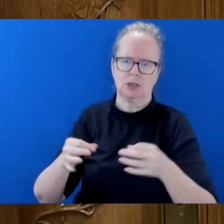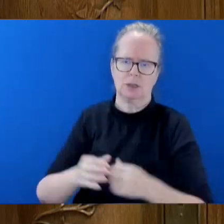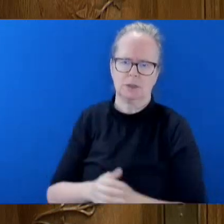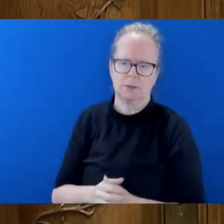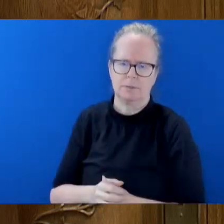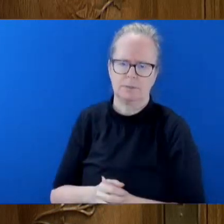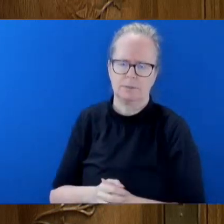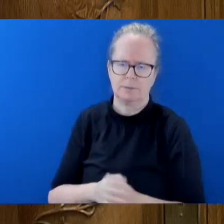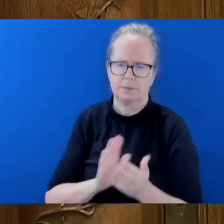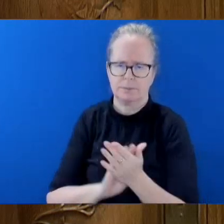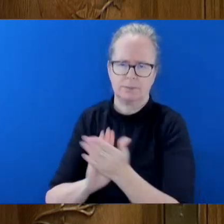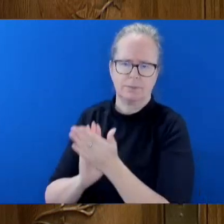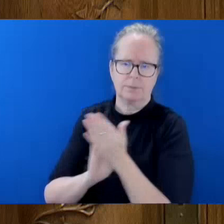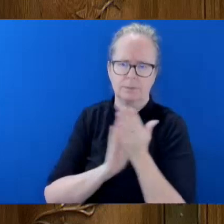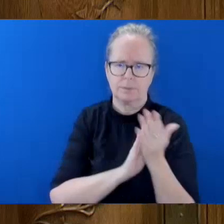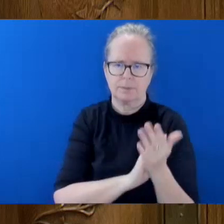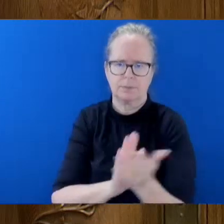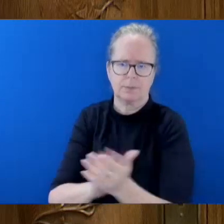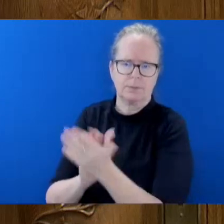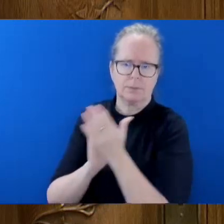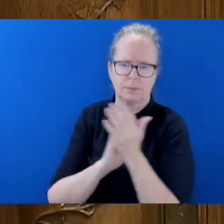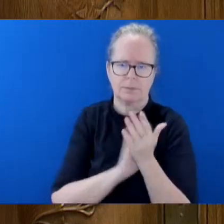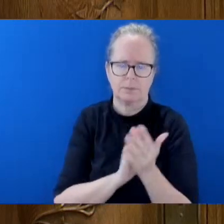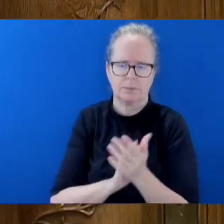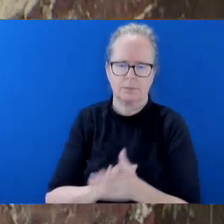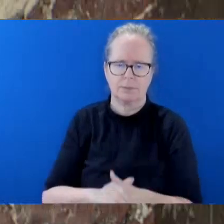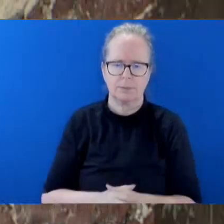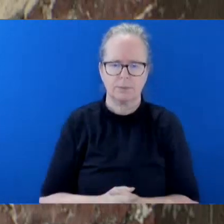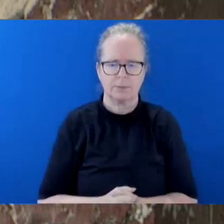Minister of Water and Land. Minister.